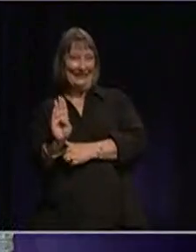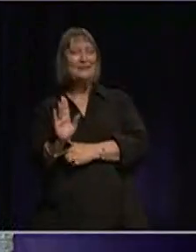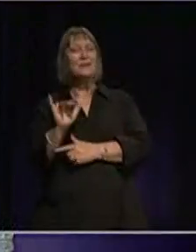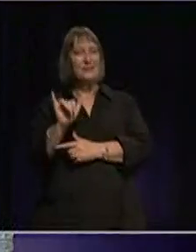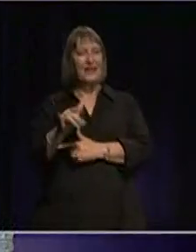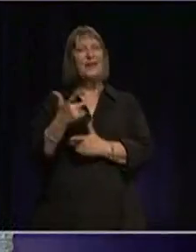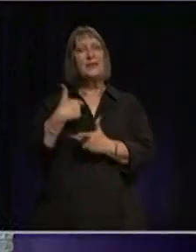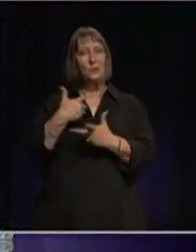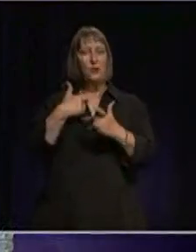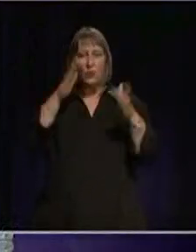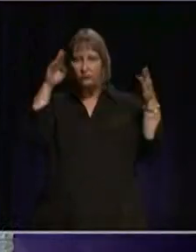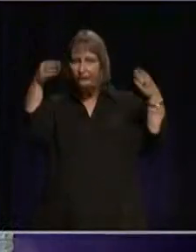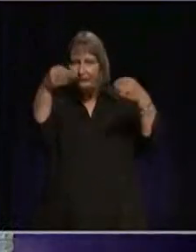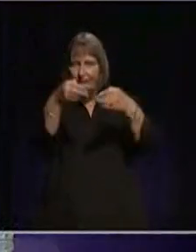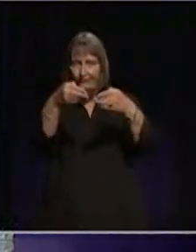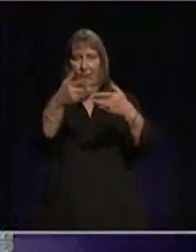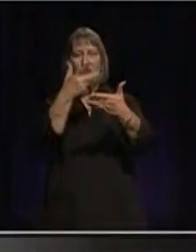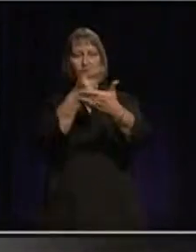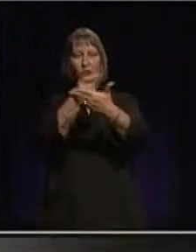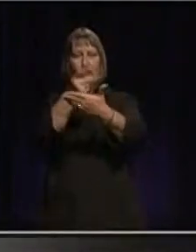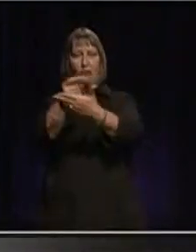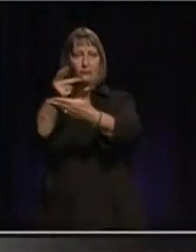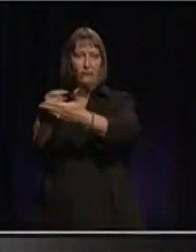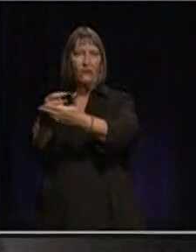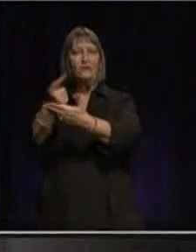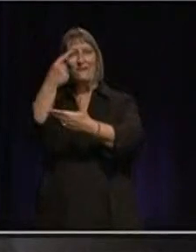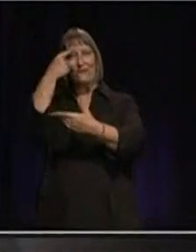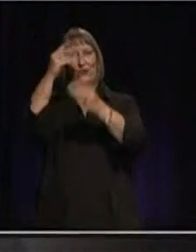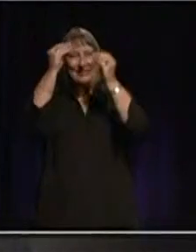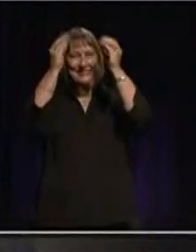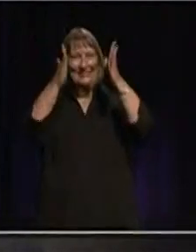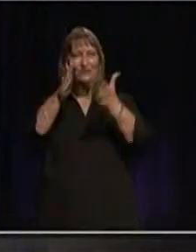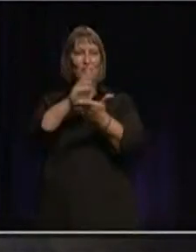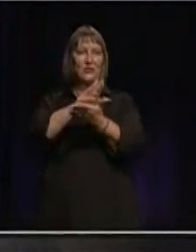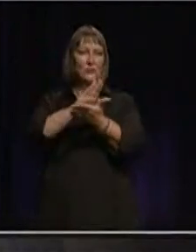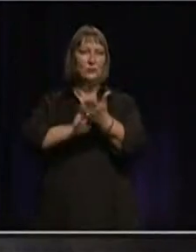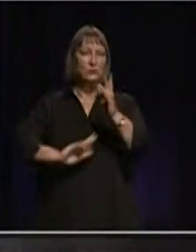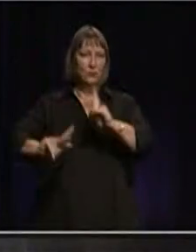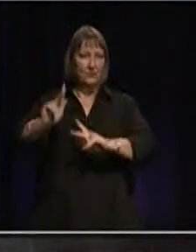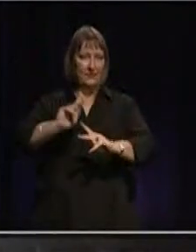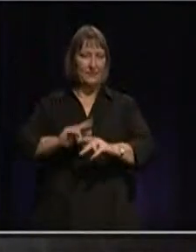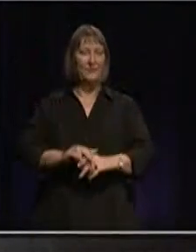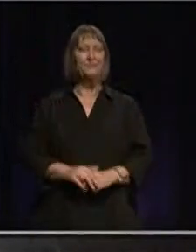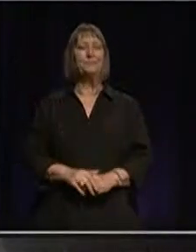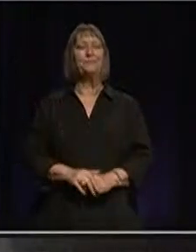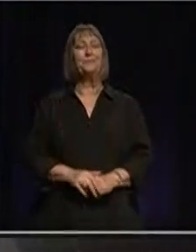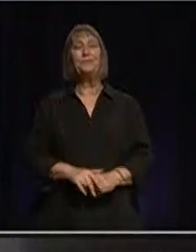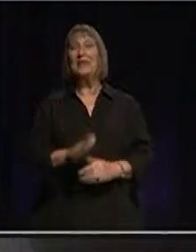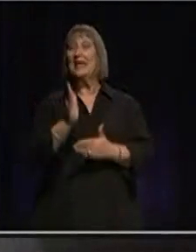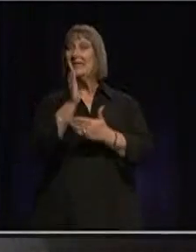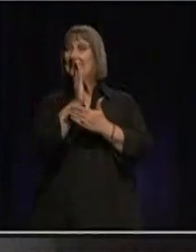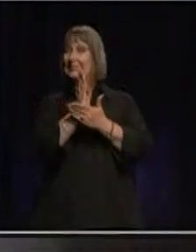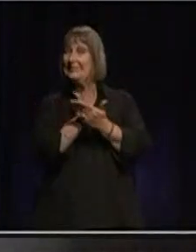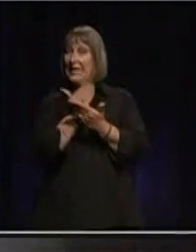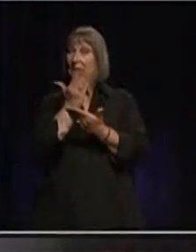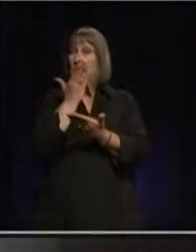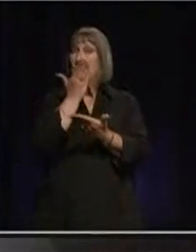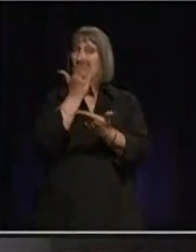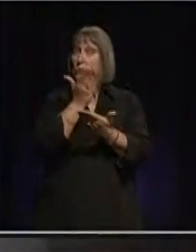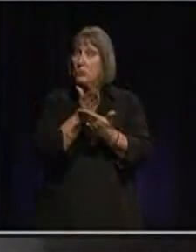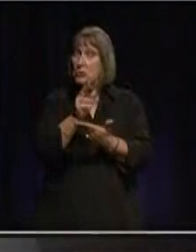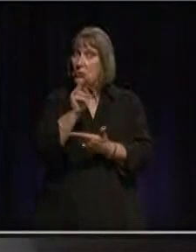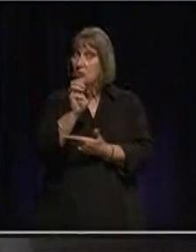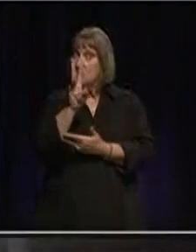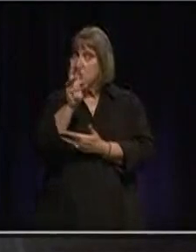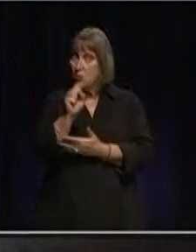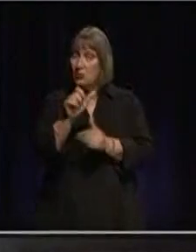those populations at UT Health. Thank you, Dr. Berggren. And we did get some good news, which has not been confirmed yet with a manifest, that we will